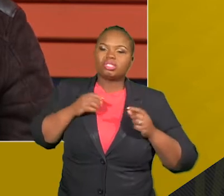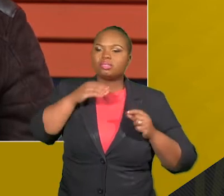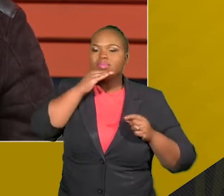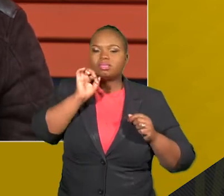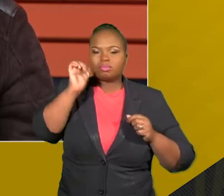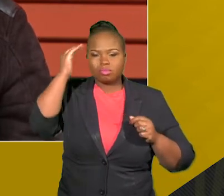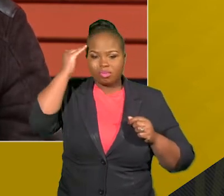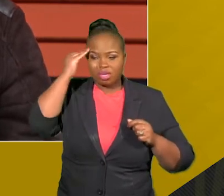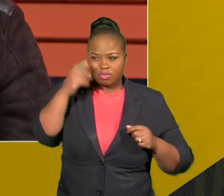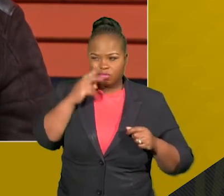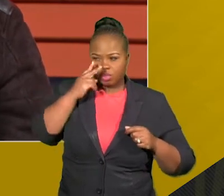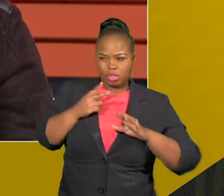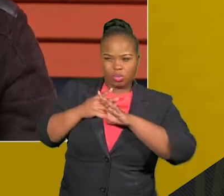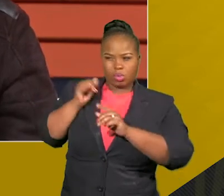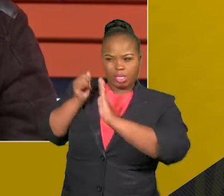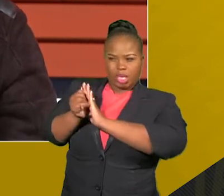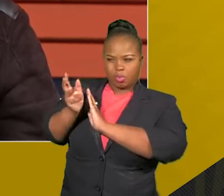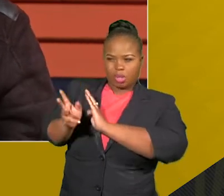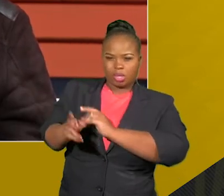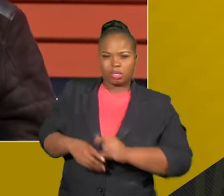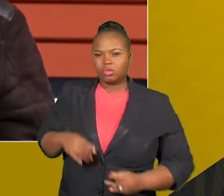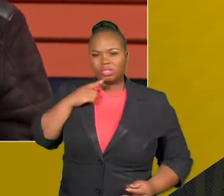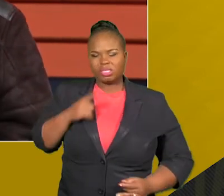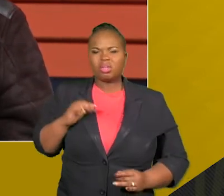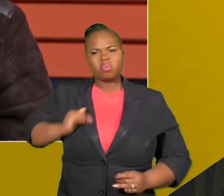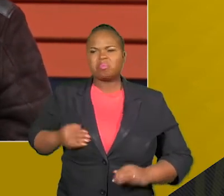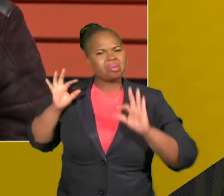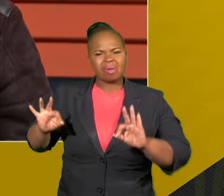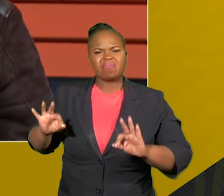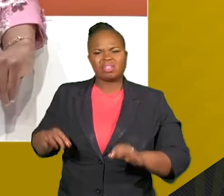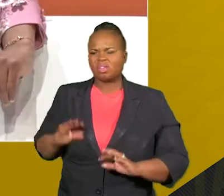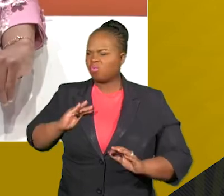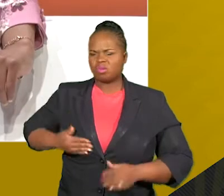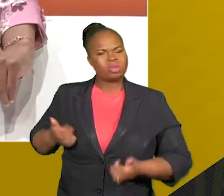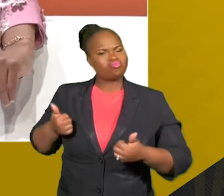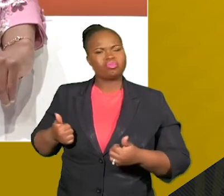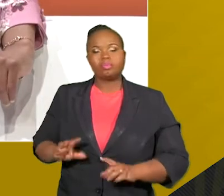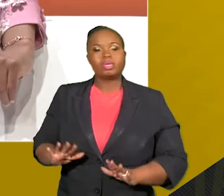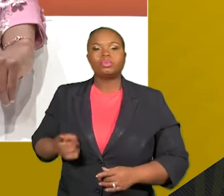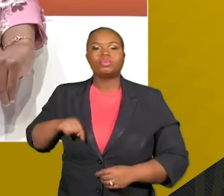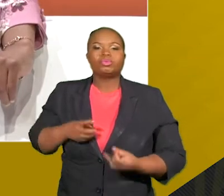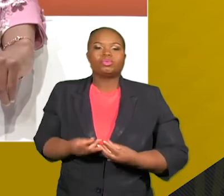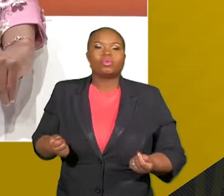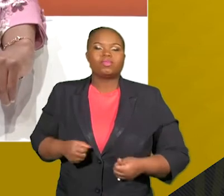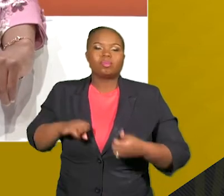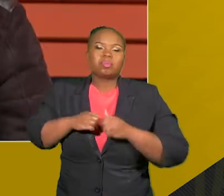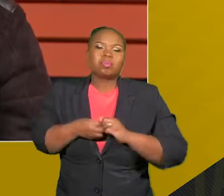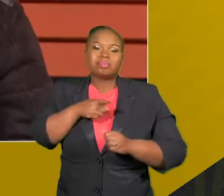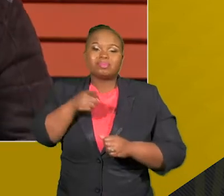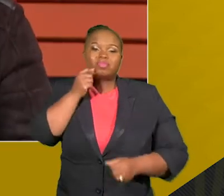lo ngizombulala, lo ngizomenza nje. We are not gathering here to say women are perfect, women are good. Yes. But we are here to solve indaba yamadoda